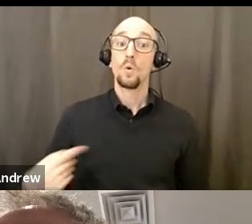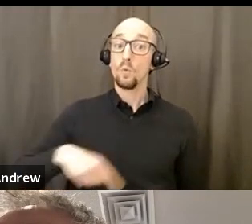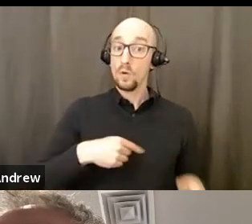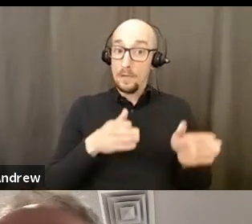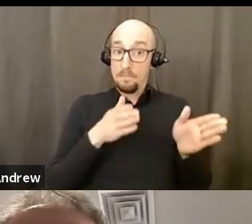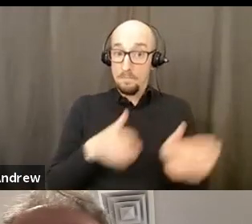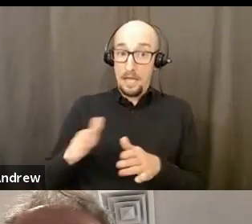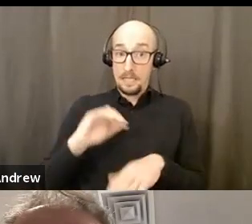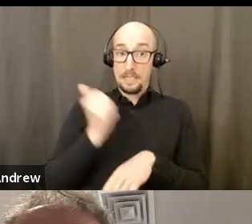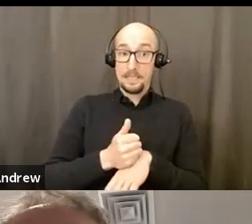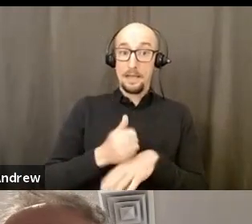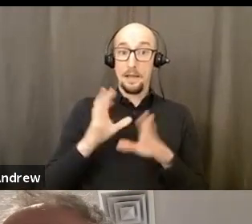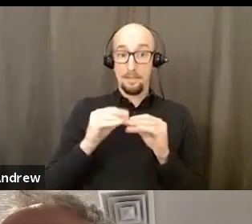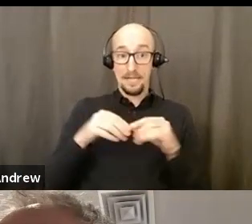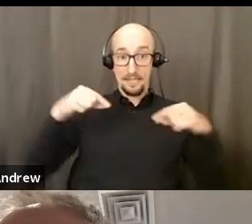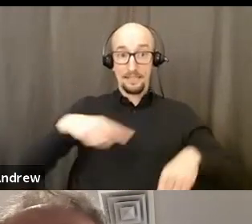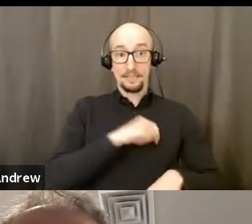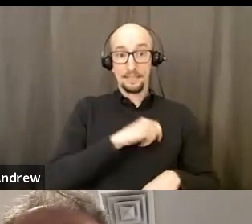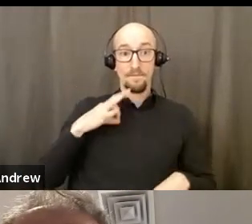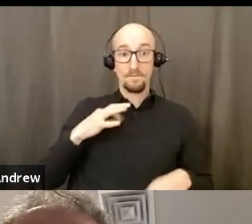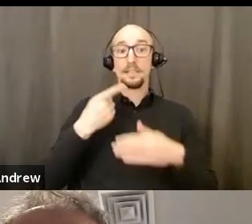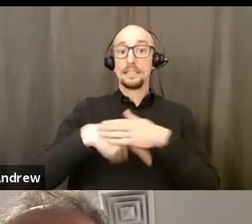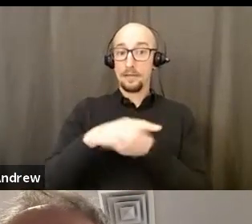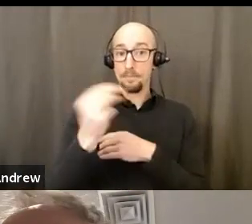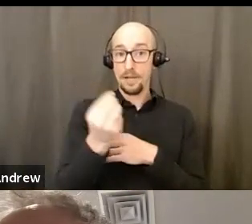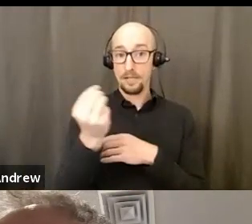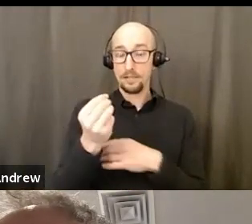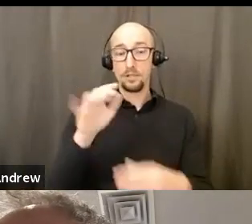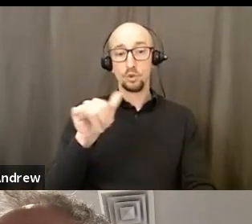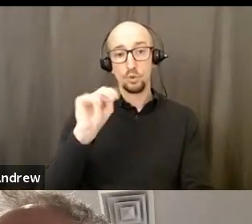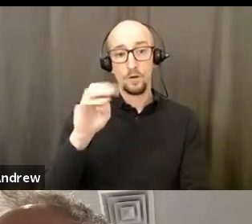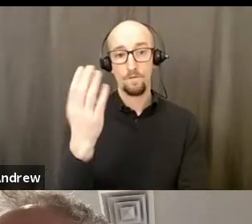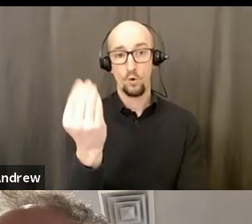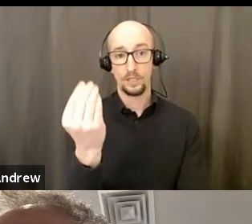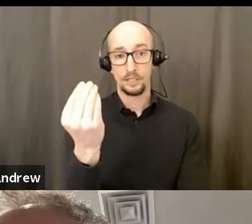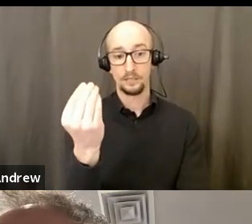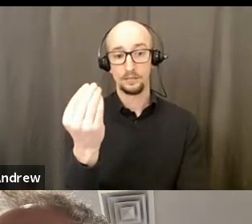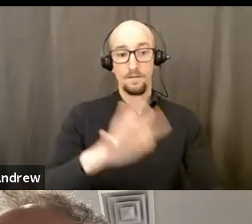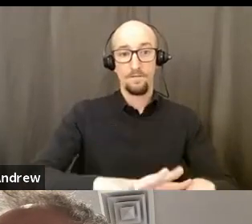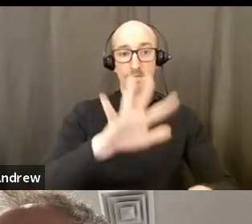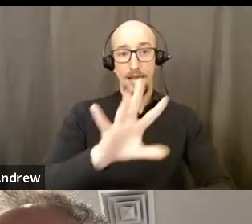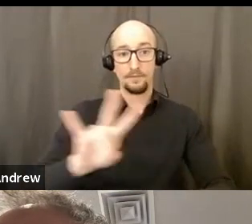meeting for this coming Monday, the 14th, from 5 to 7 p.m.